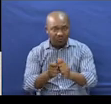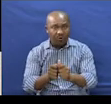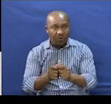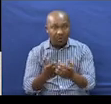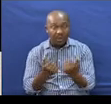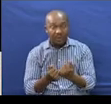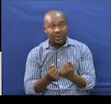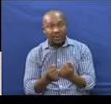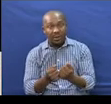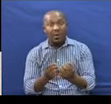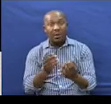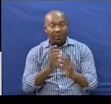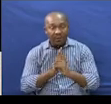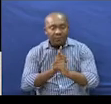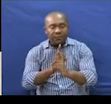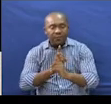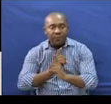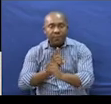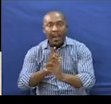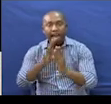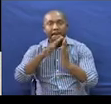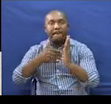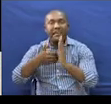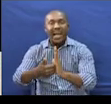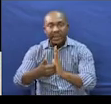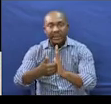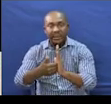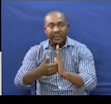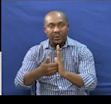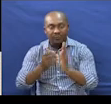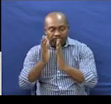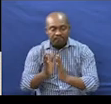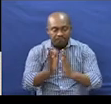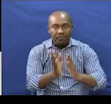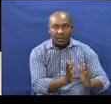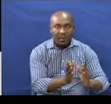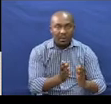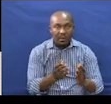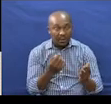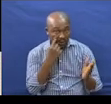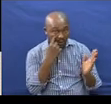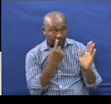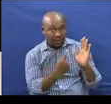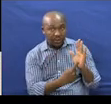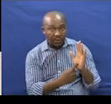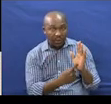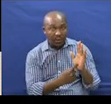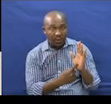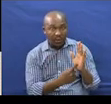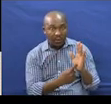family planning. So the use of family planning, this facilitate or lead to the